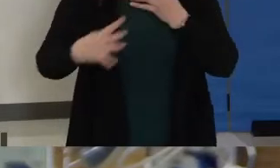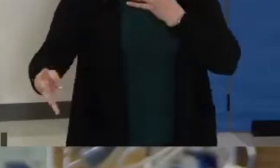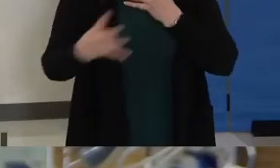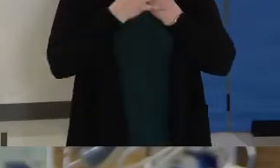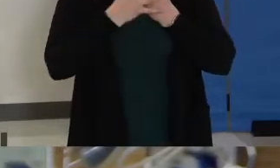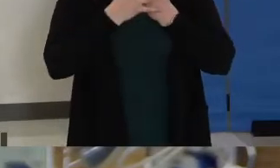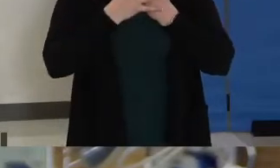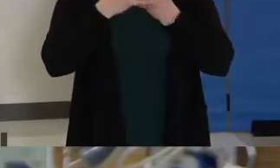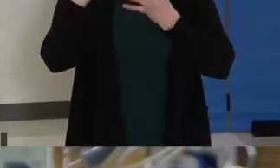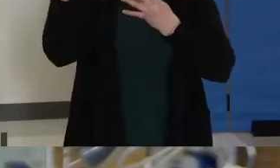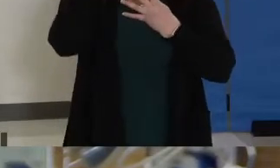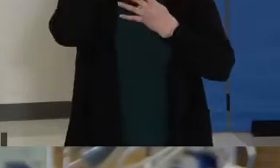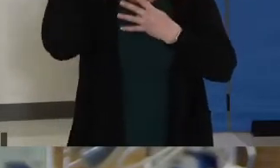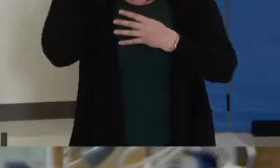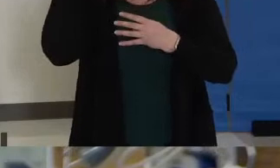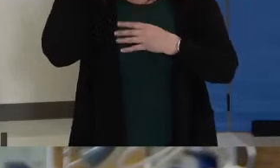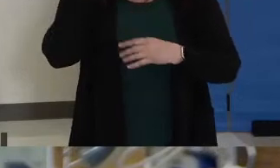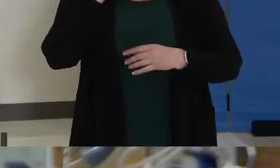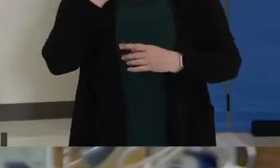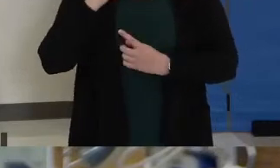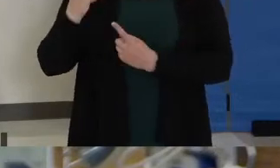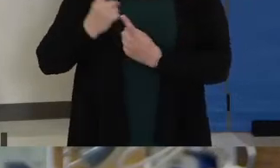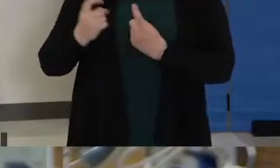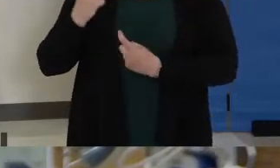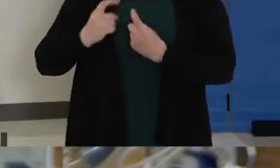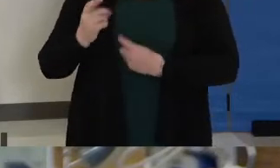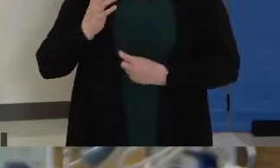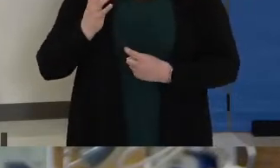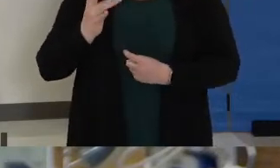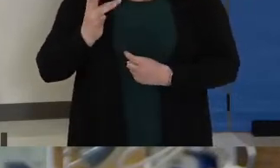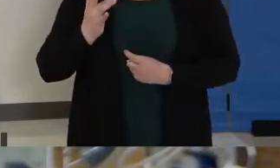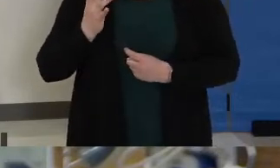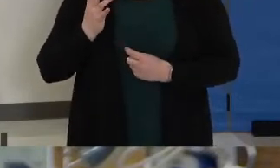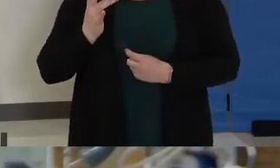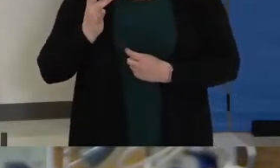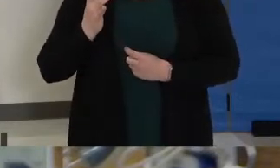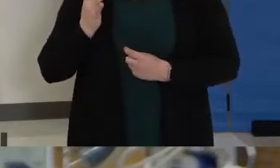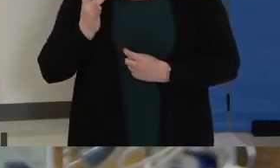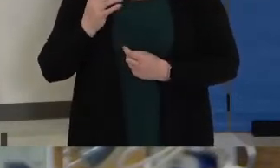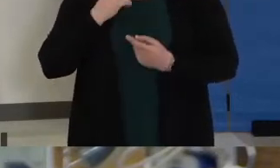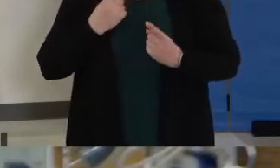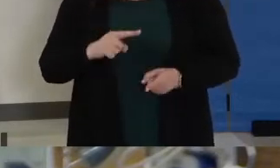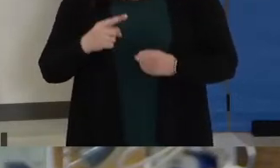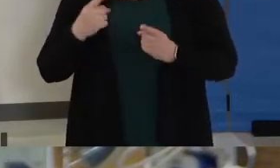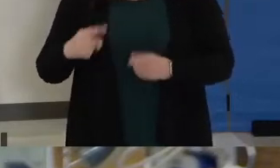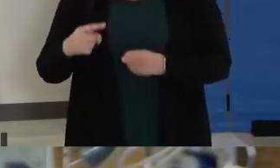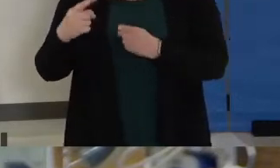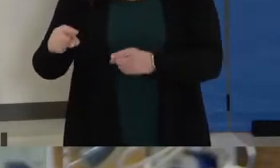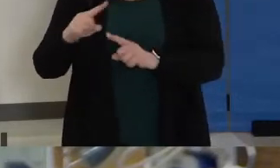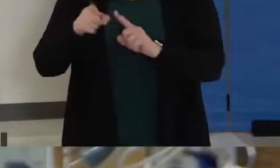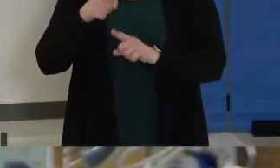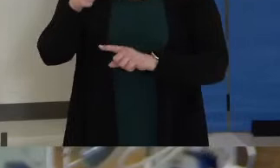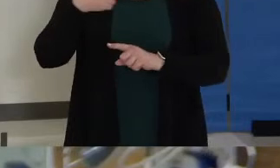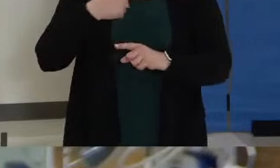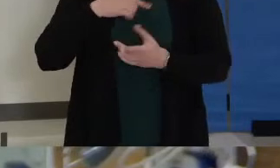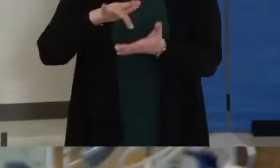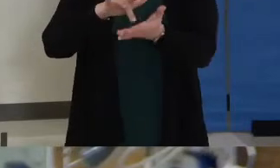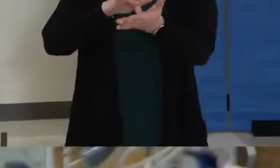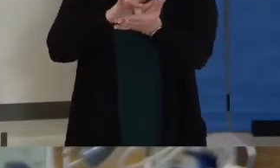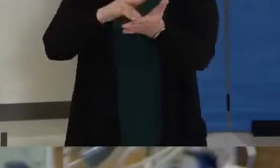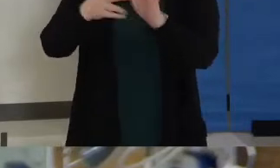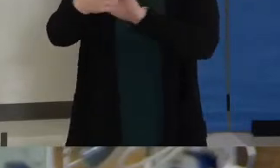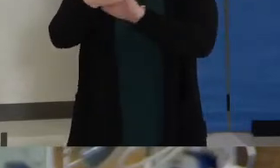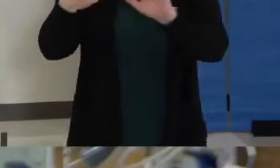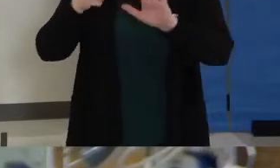in prison. And I would ask myself, why? Why? Why is this happening when he has a medical condition,